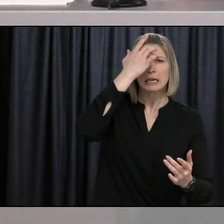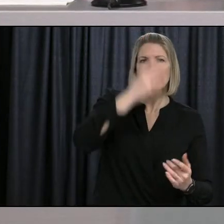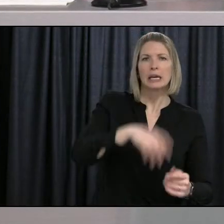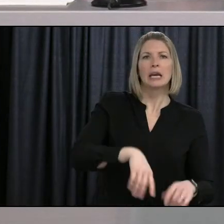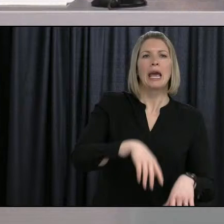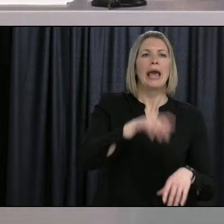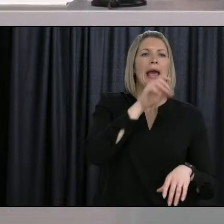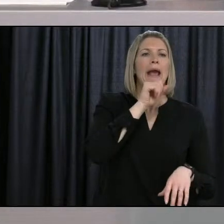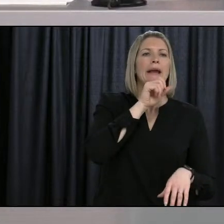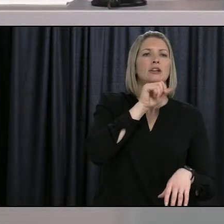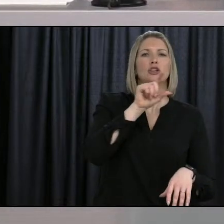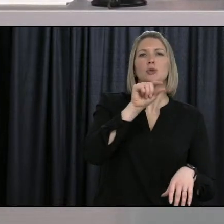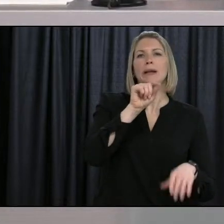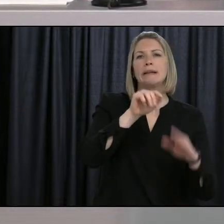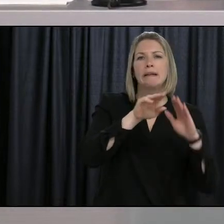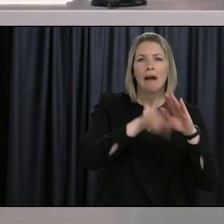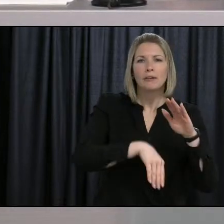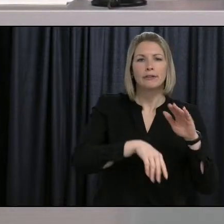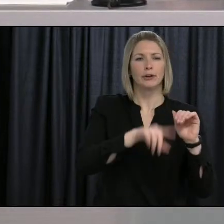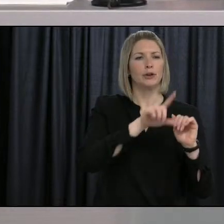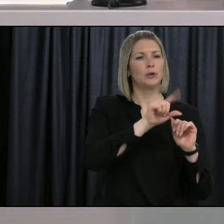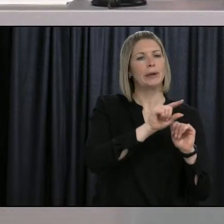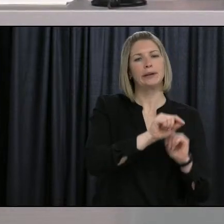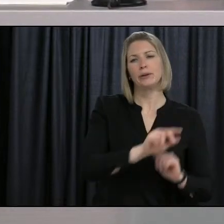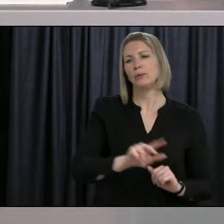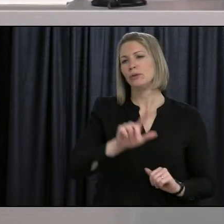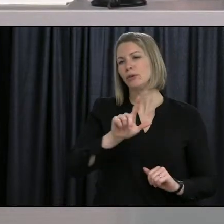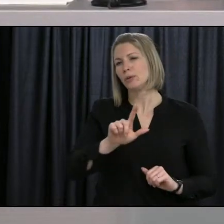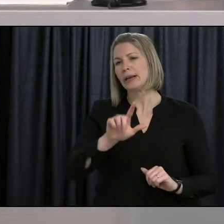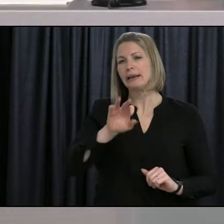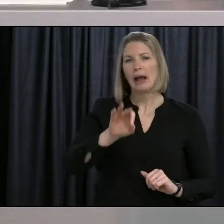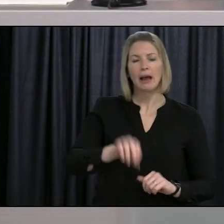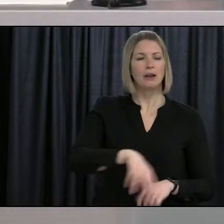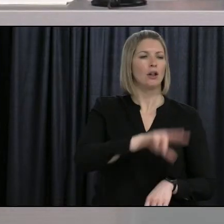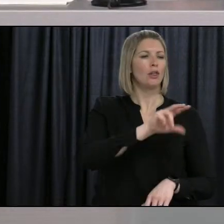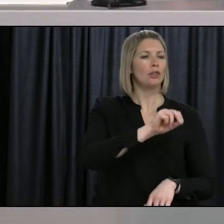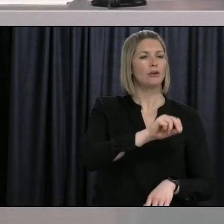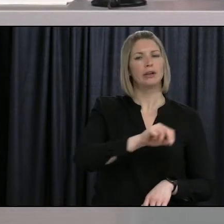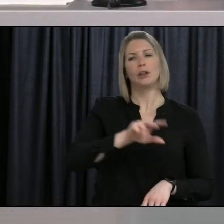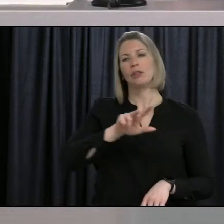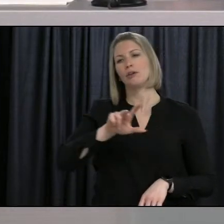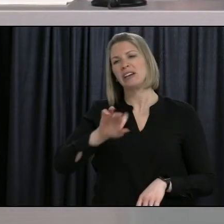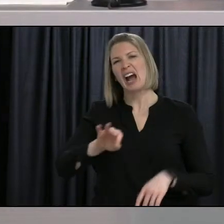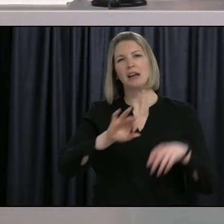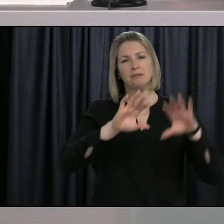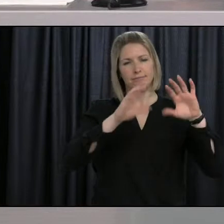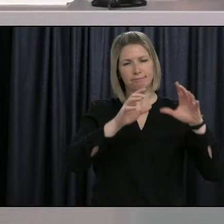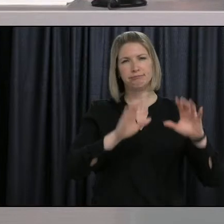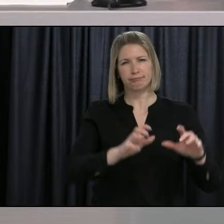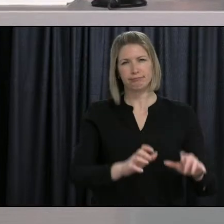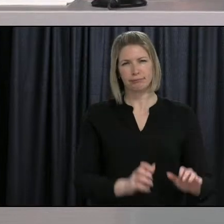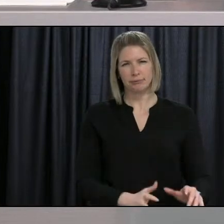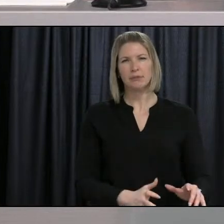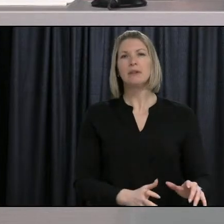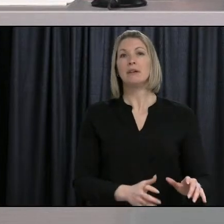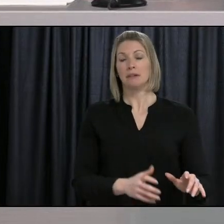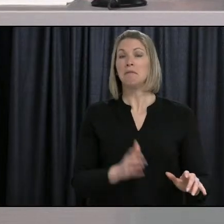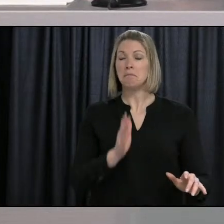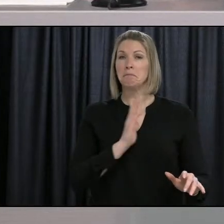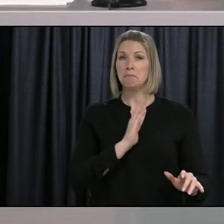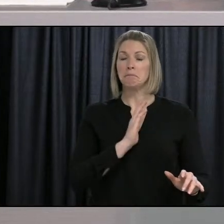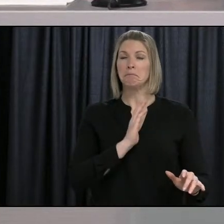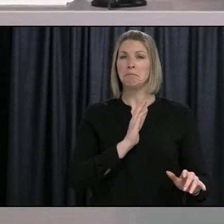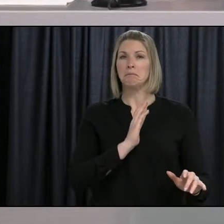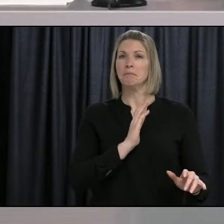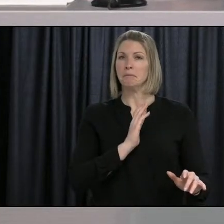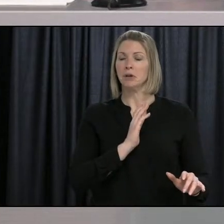intuitively, it makes a great deal when it comes to age. It makes a great deal of sense to categorize things in gaps of 20 years once you hit 40 and over, and maybe